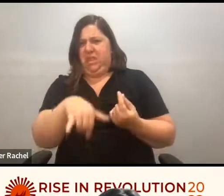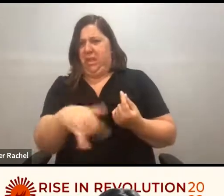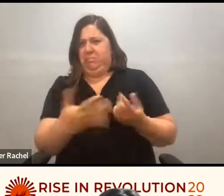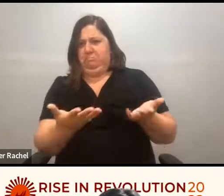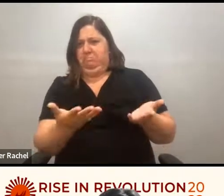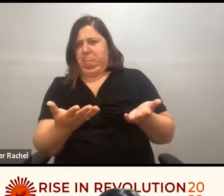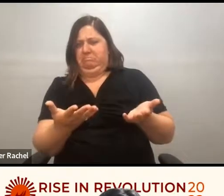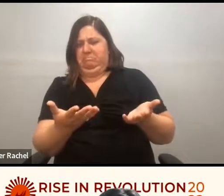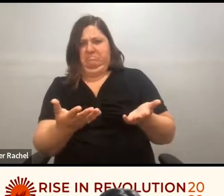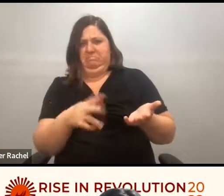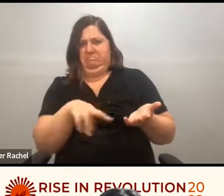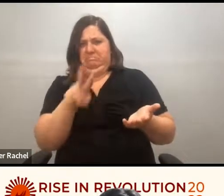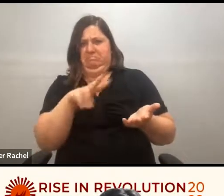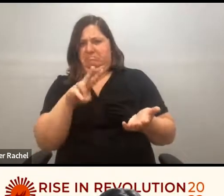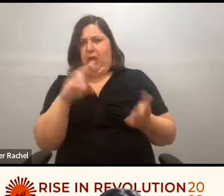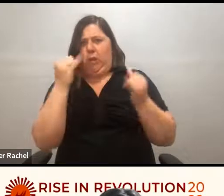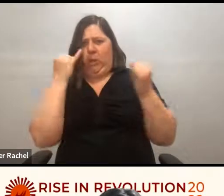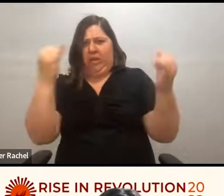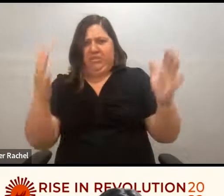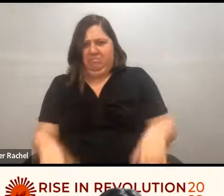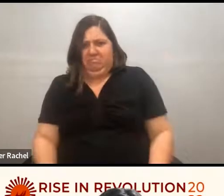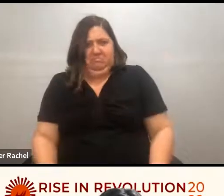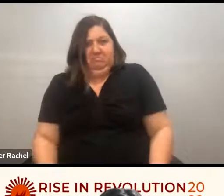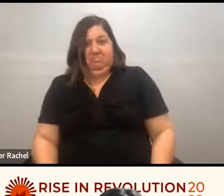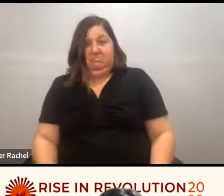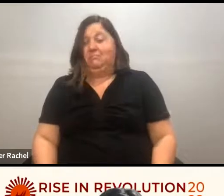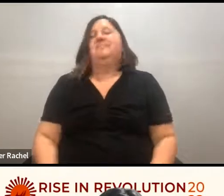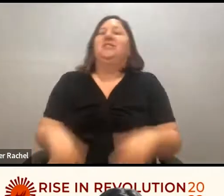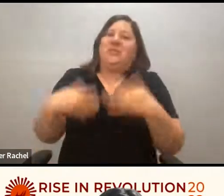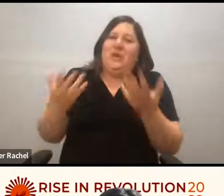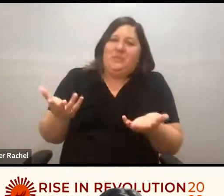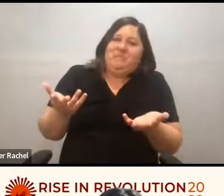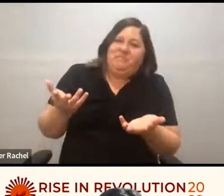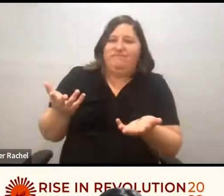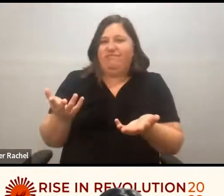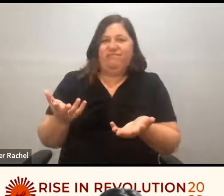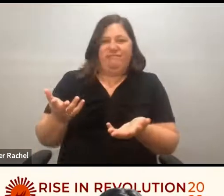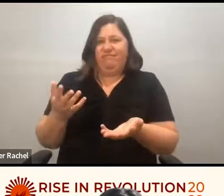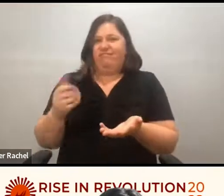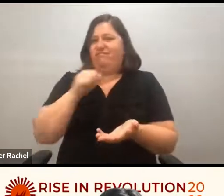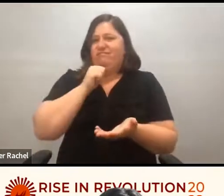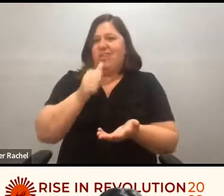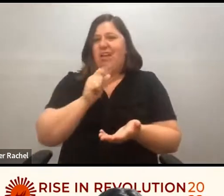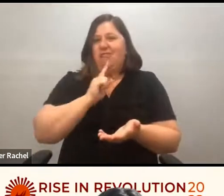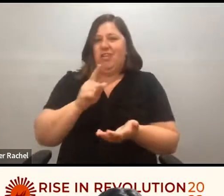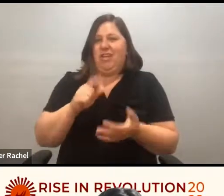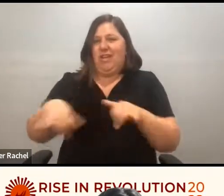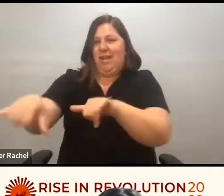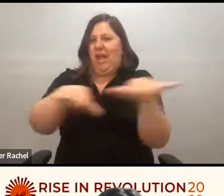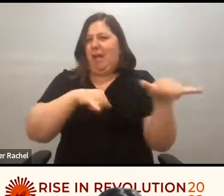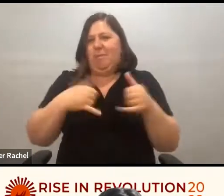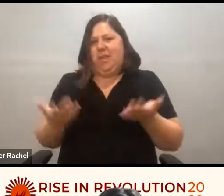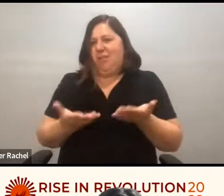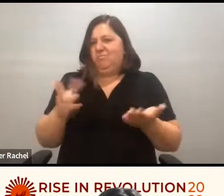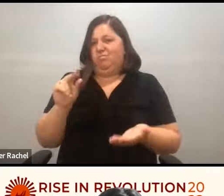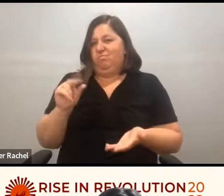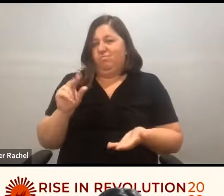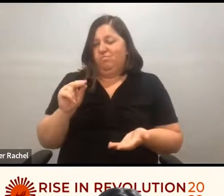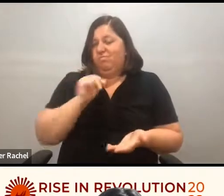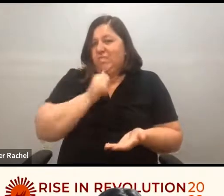was. Like, she had no idea. So it's not at all something that's really common out here.